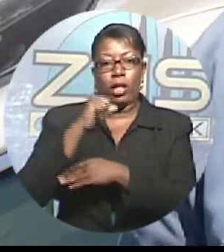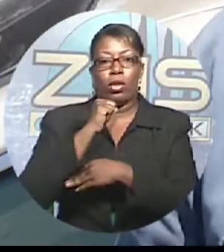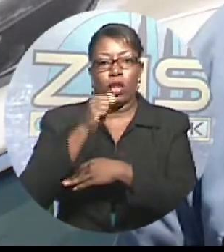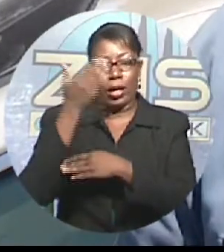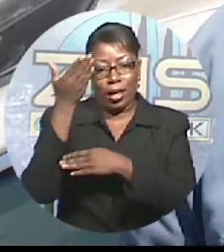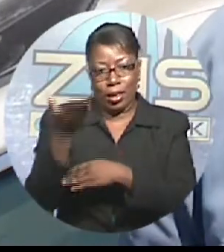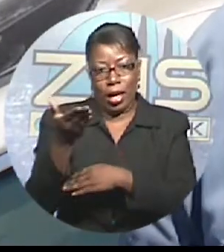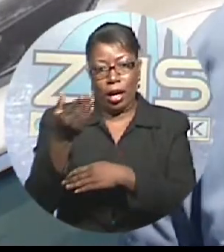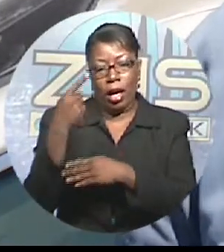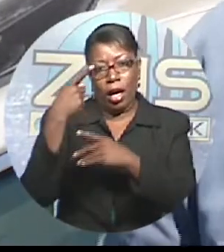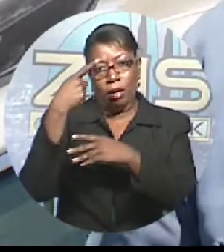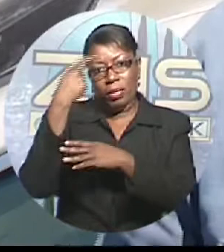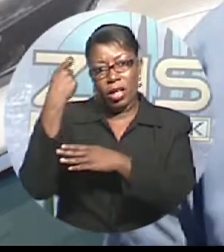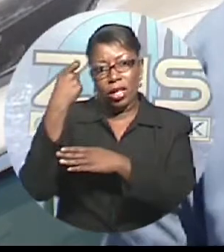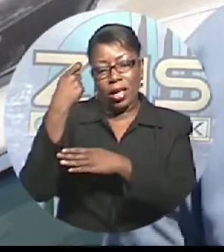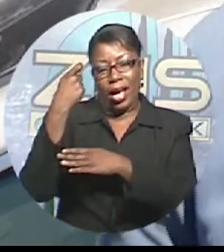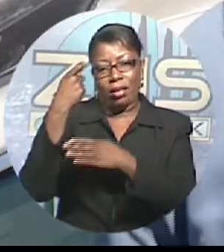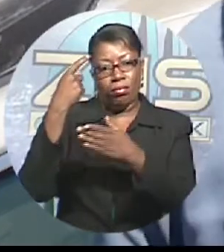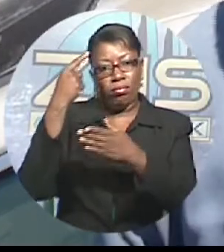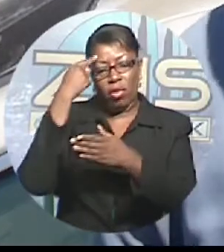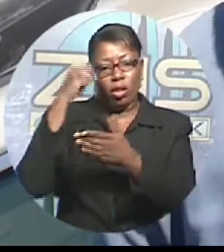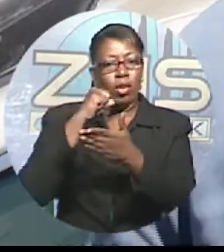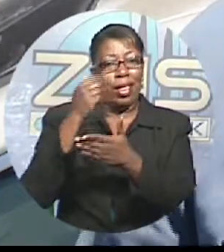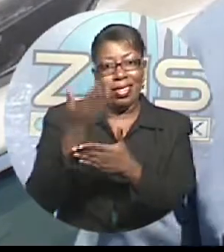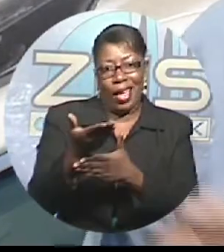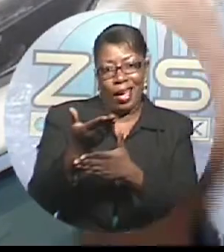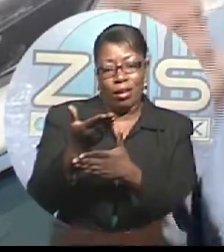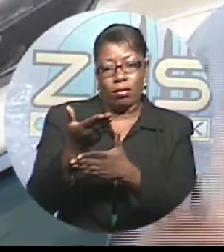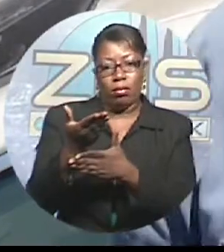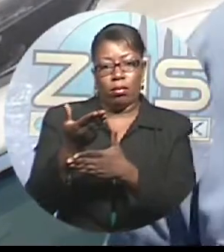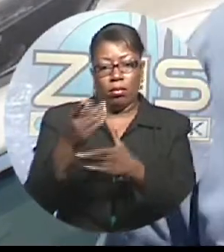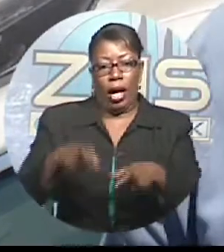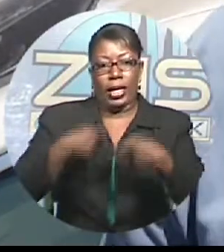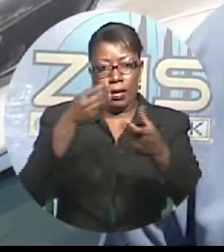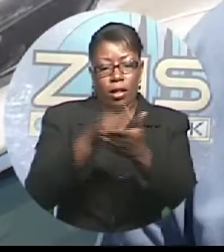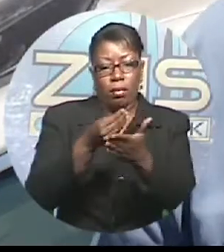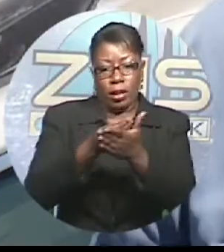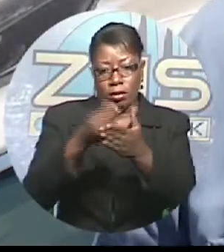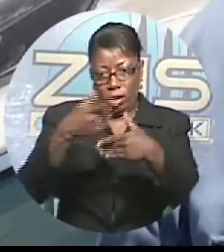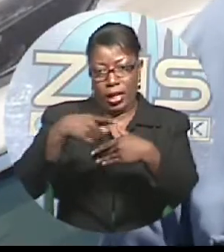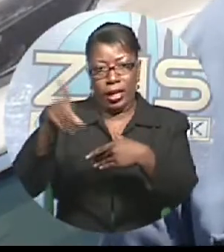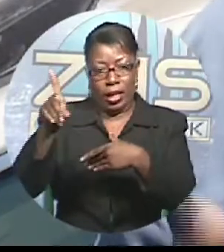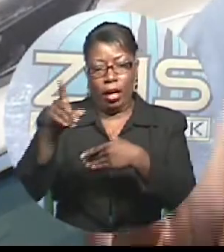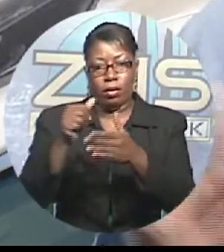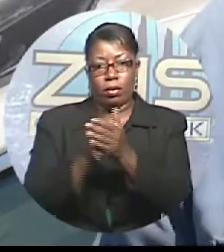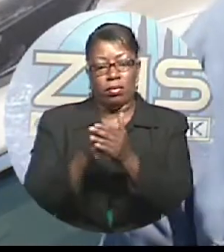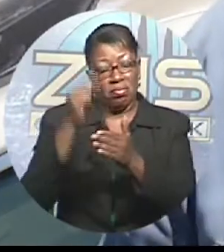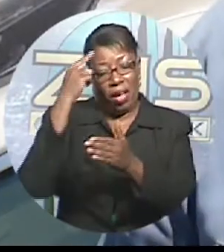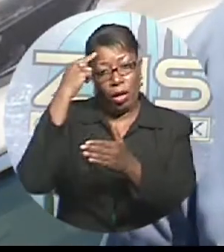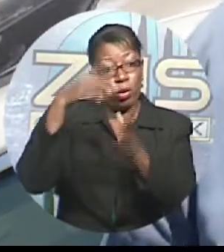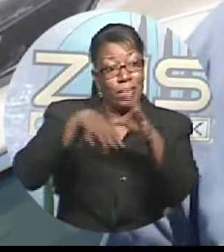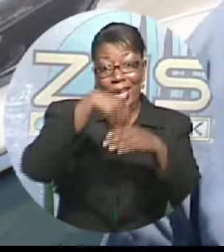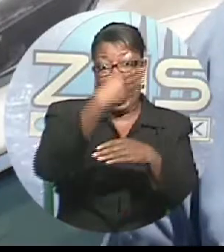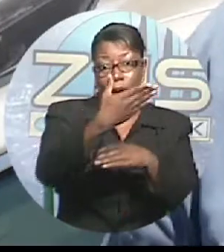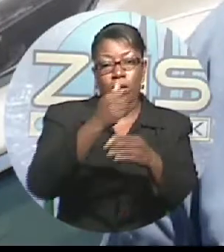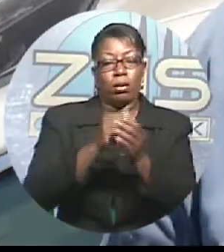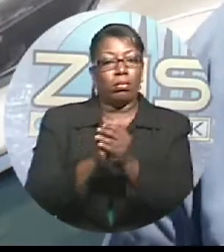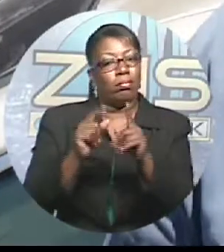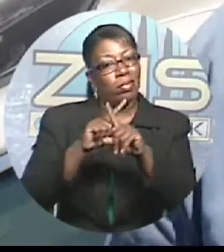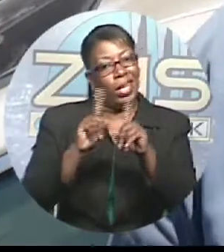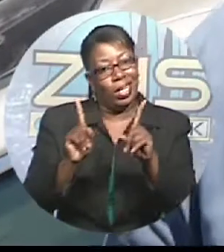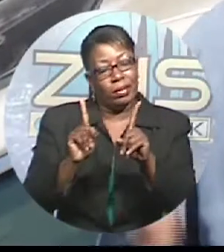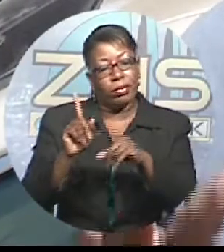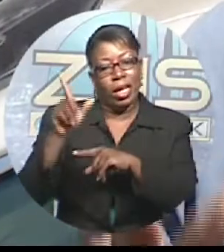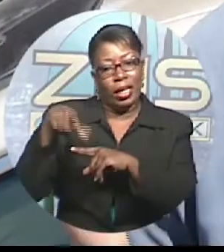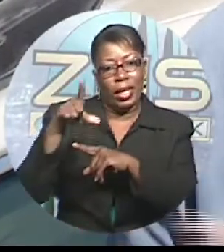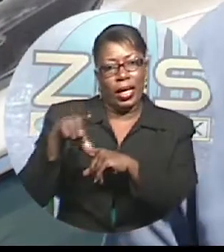before, because I had some money for him, and I gave it to him, and he went. So I assumed he was still out. But later on, when they checked,